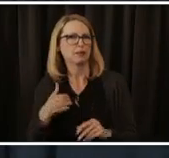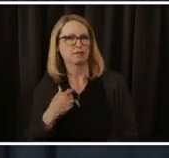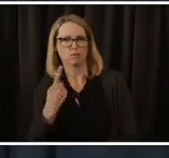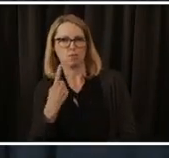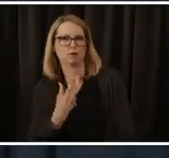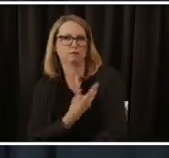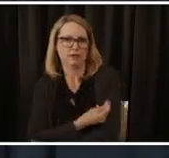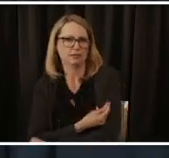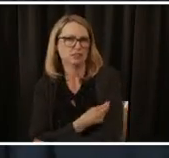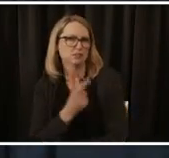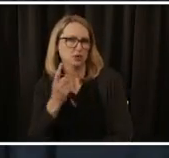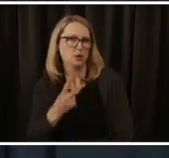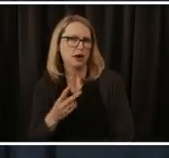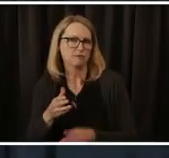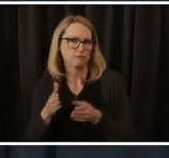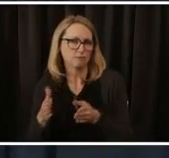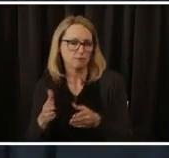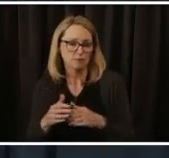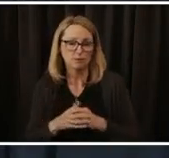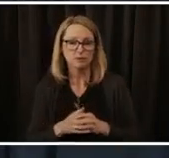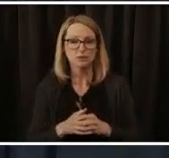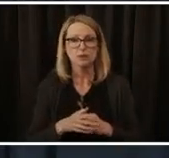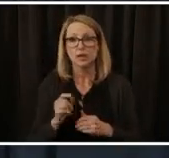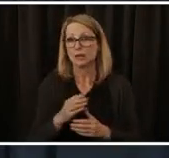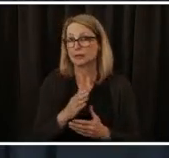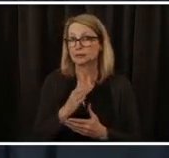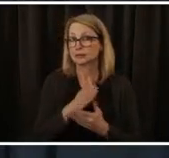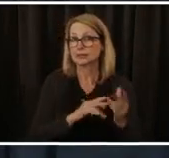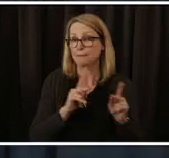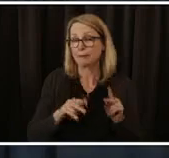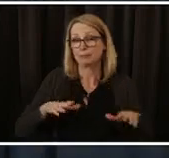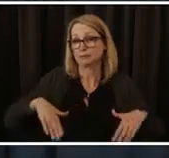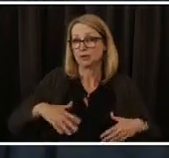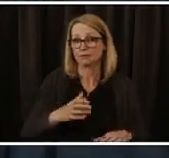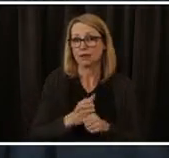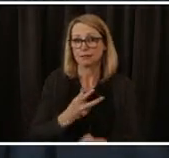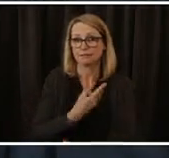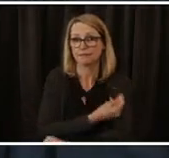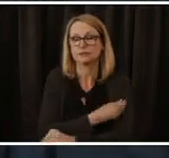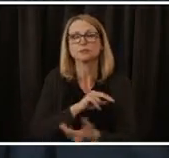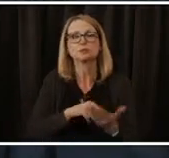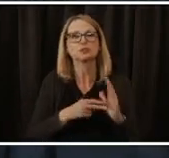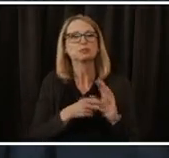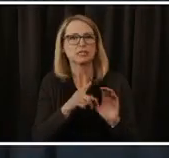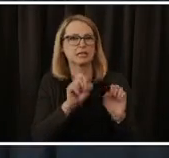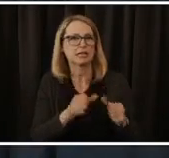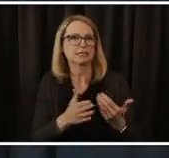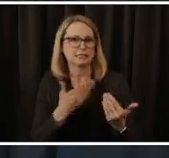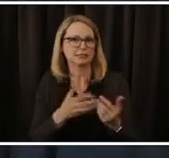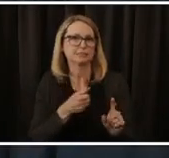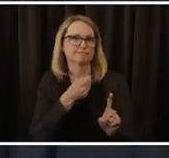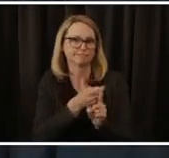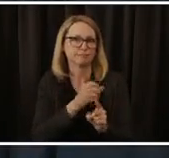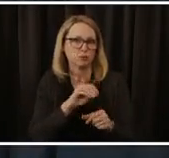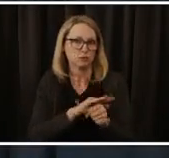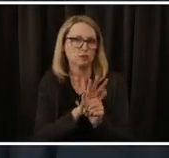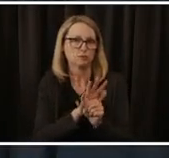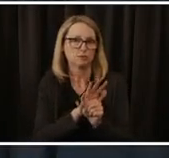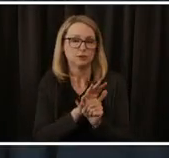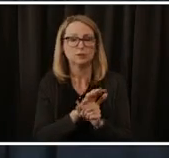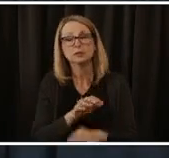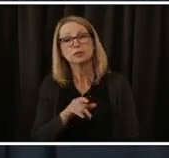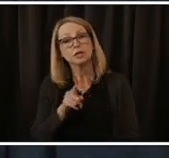And then there's Coloradans that still are entirely susceptible to the deadly virus. For those who have been vaccinated,